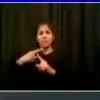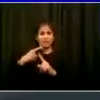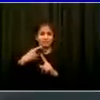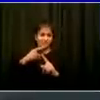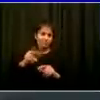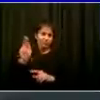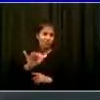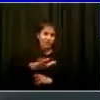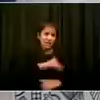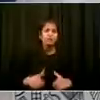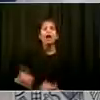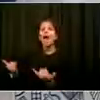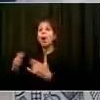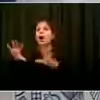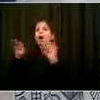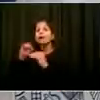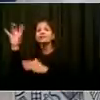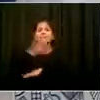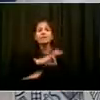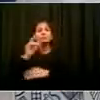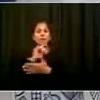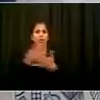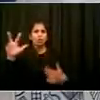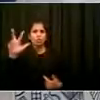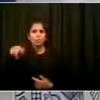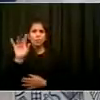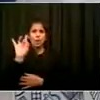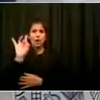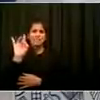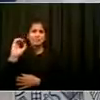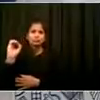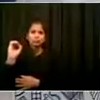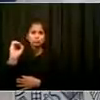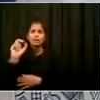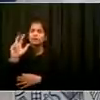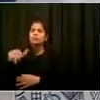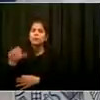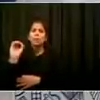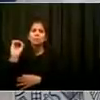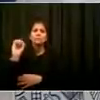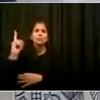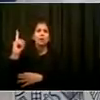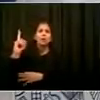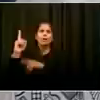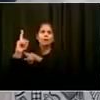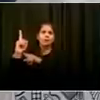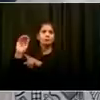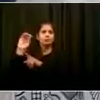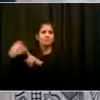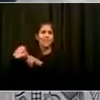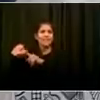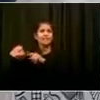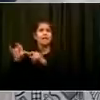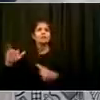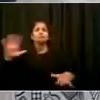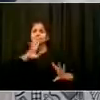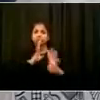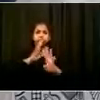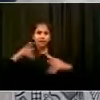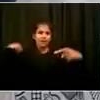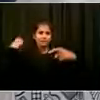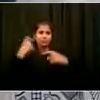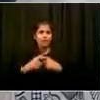3.01%. Okay, a few words in Spanish. Back on the topic of how we ensure fairness and